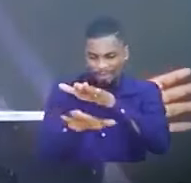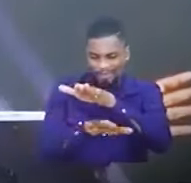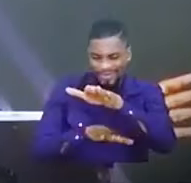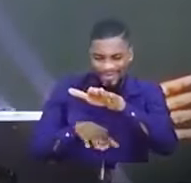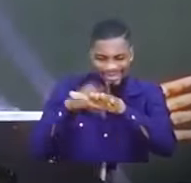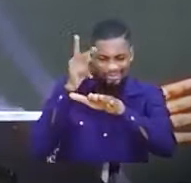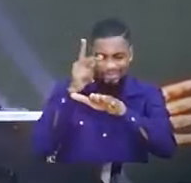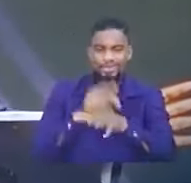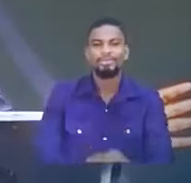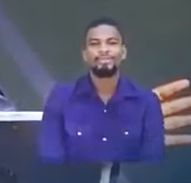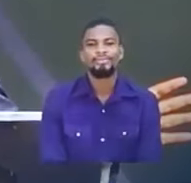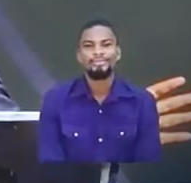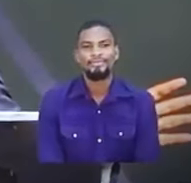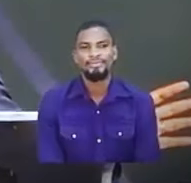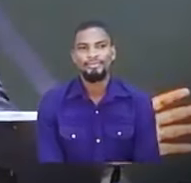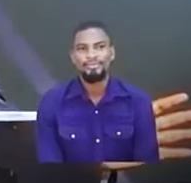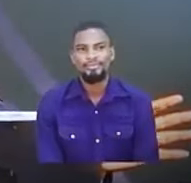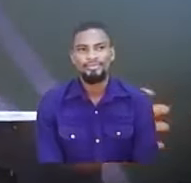principle.